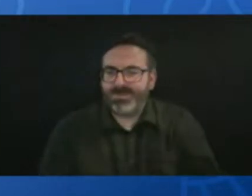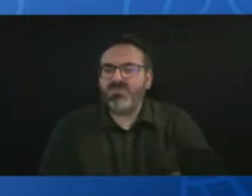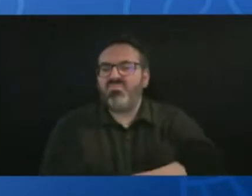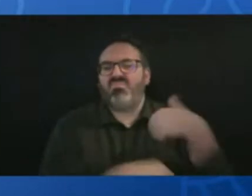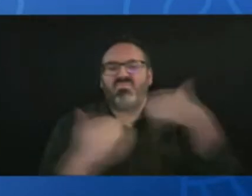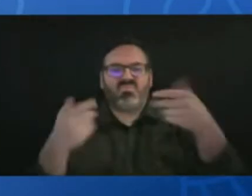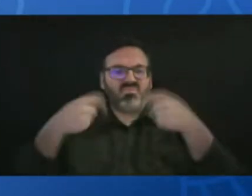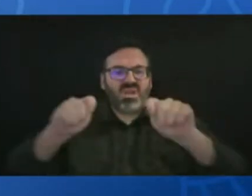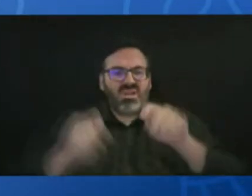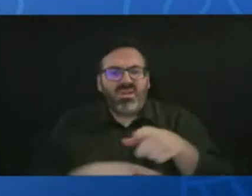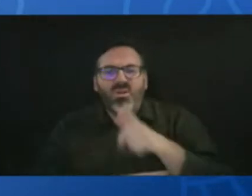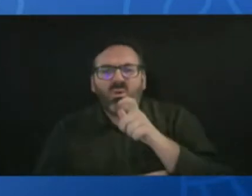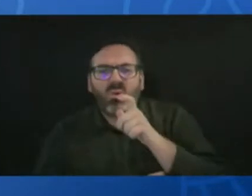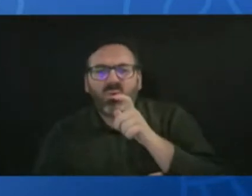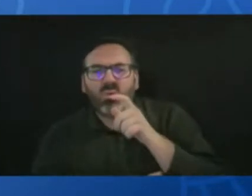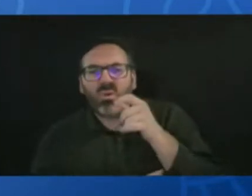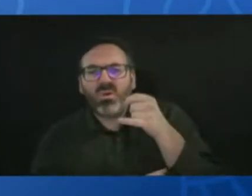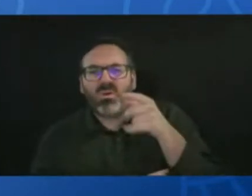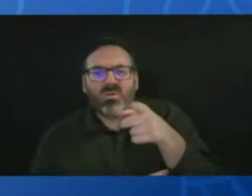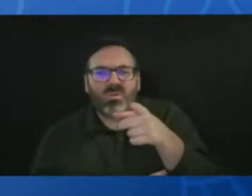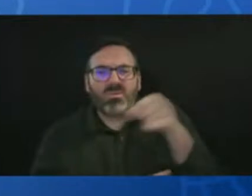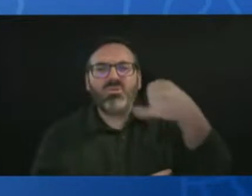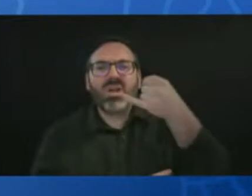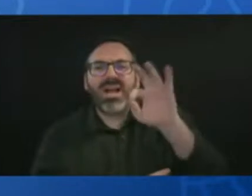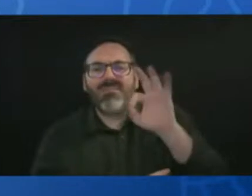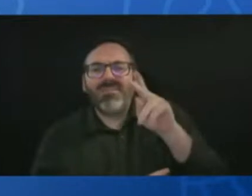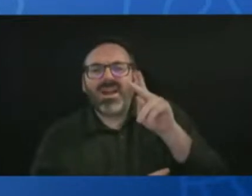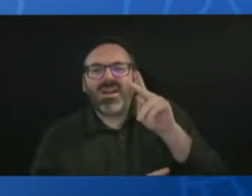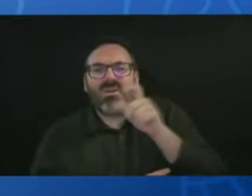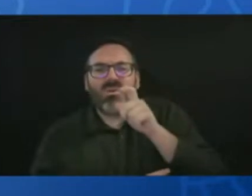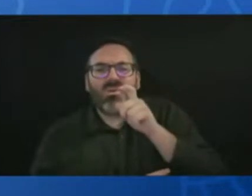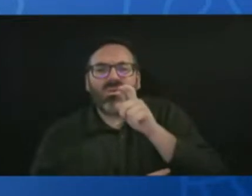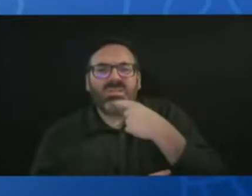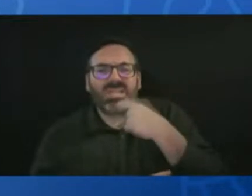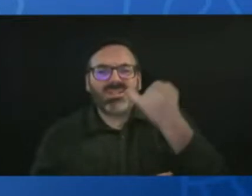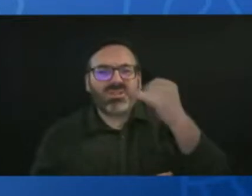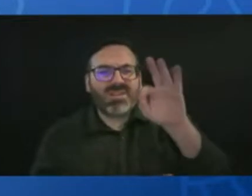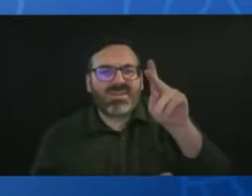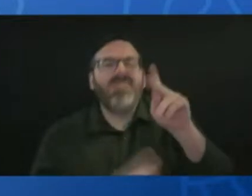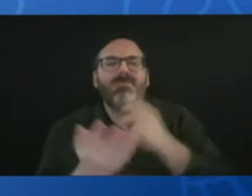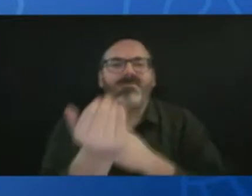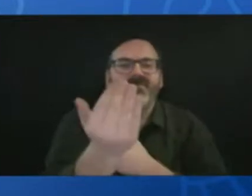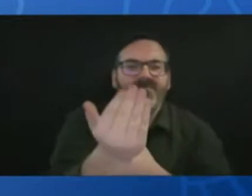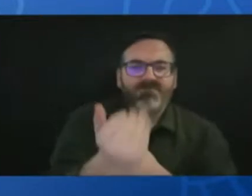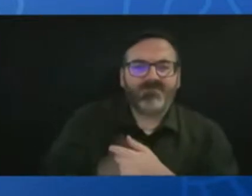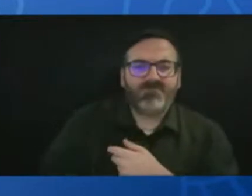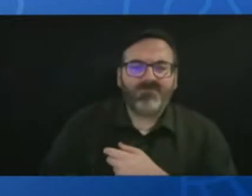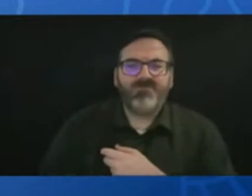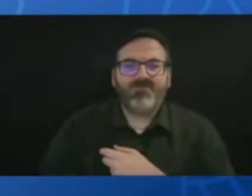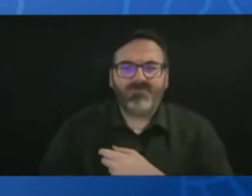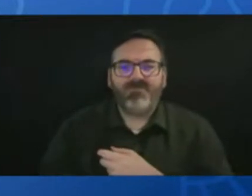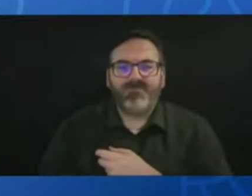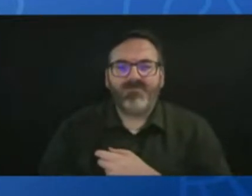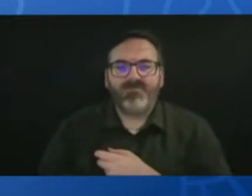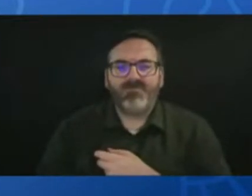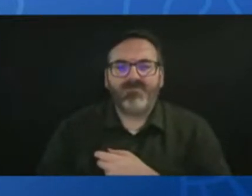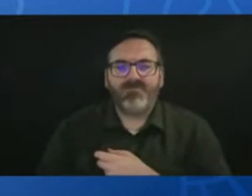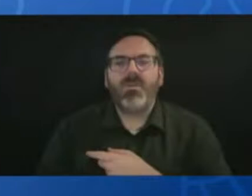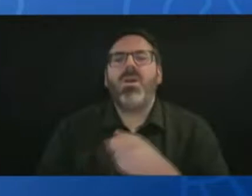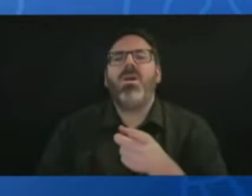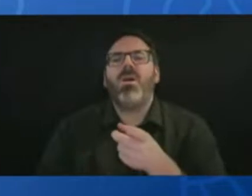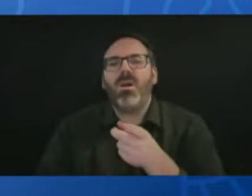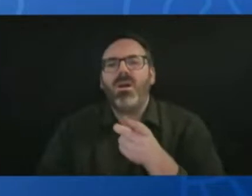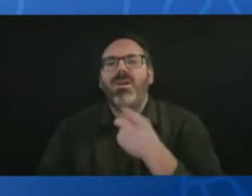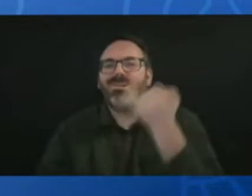saying JFK? Excellent, thank you. In the back? All right, let's do it. JFK assassination is obviously back in the news, and Jefferson Morley of JFK Facts was on